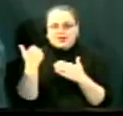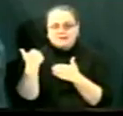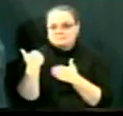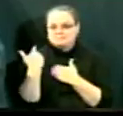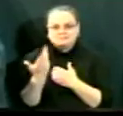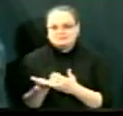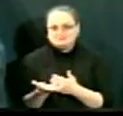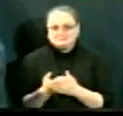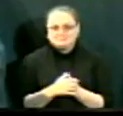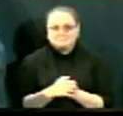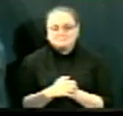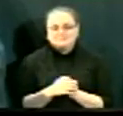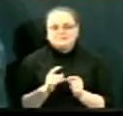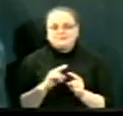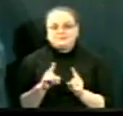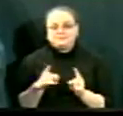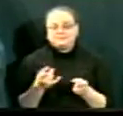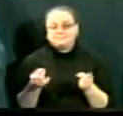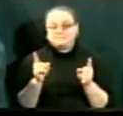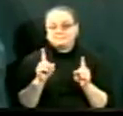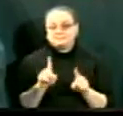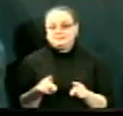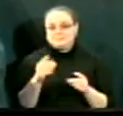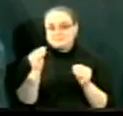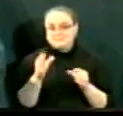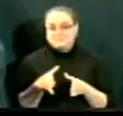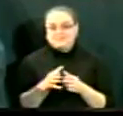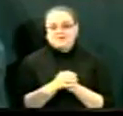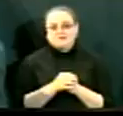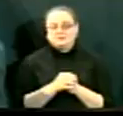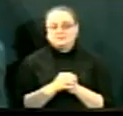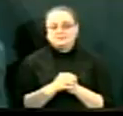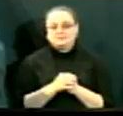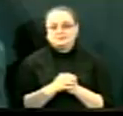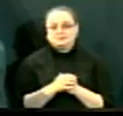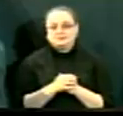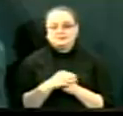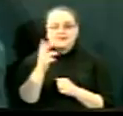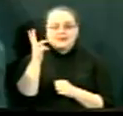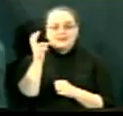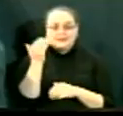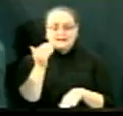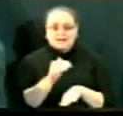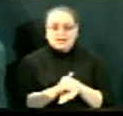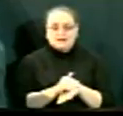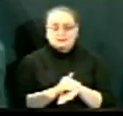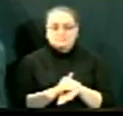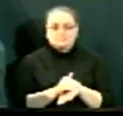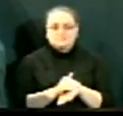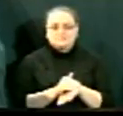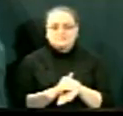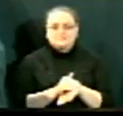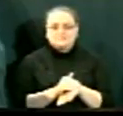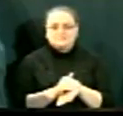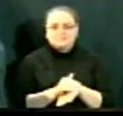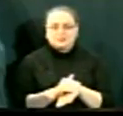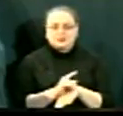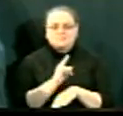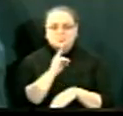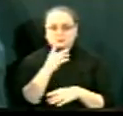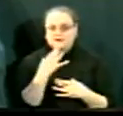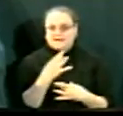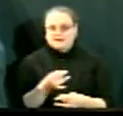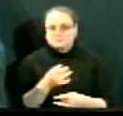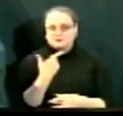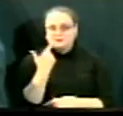more money, but it happens to the teachers. Listening tonight has been very